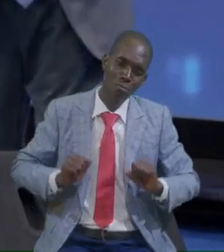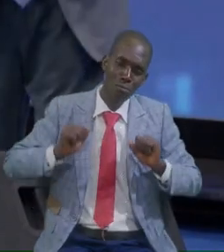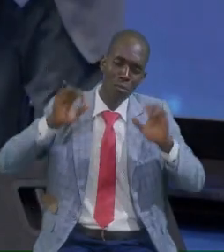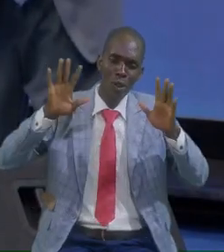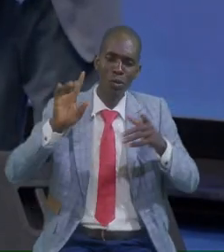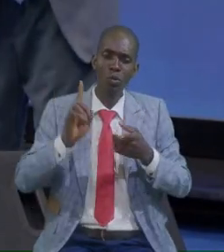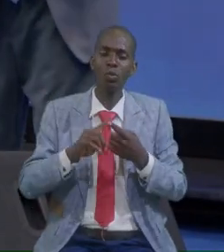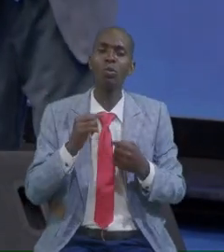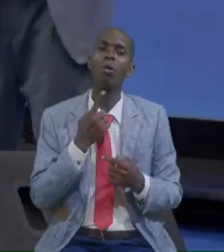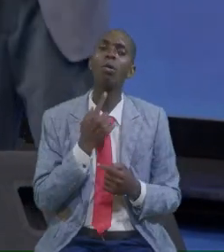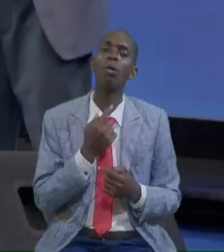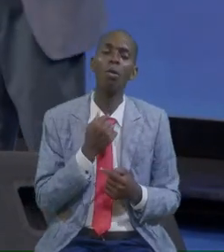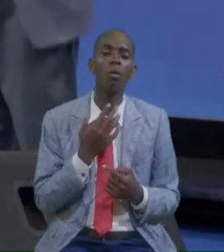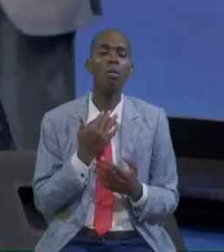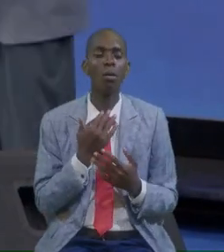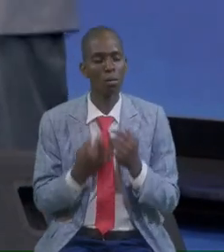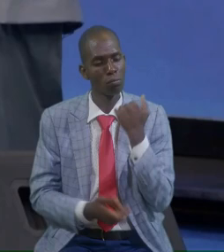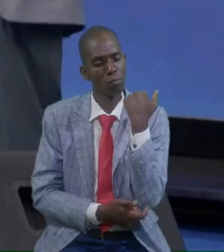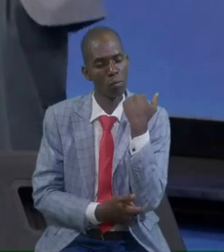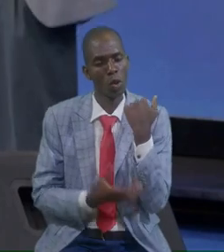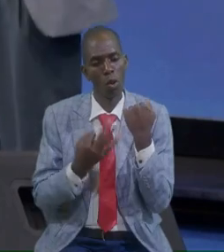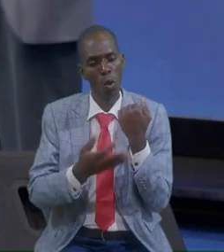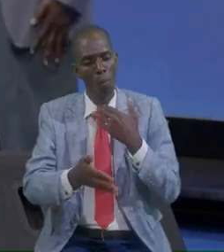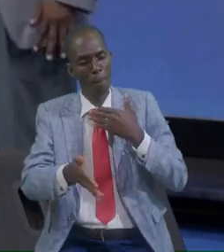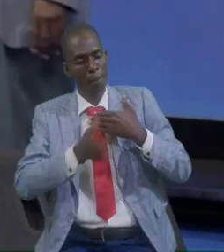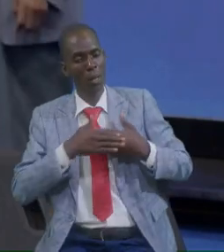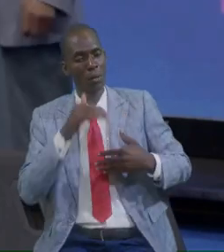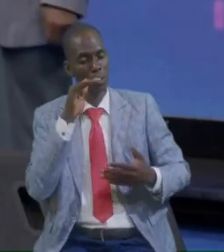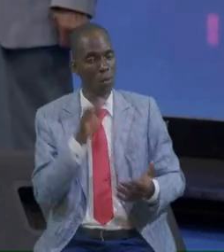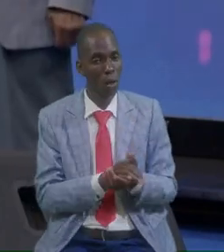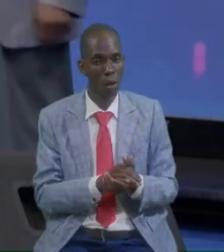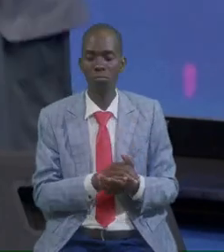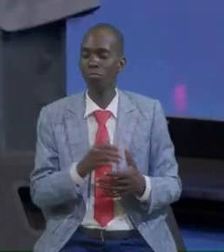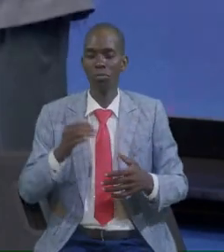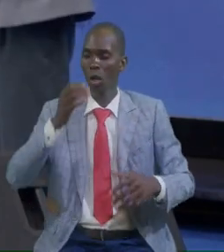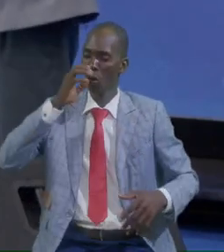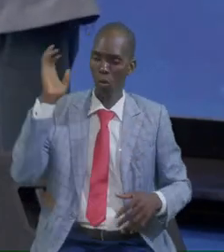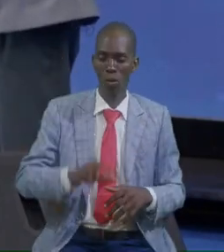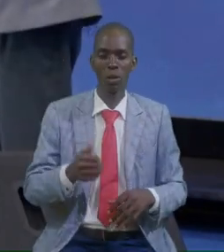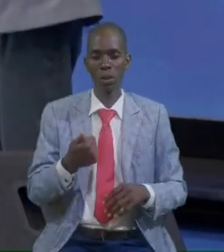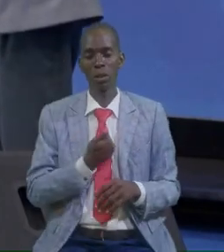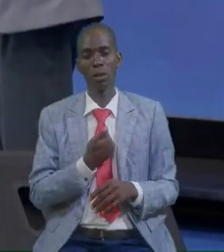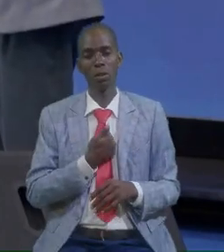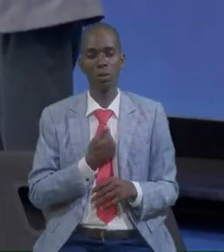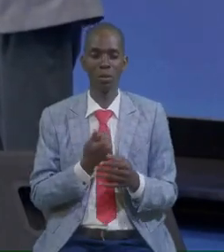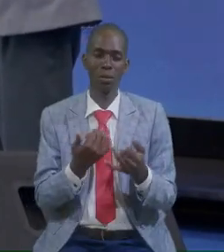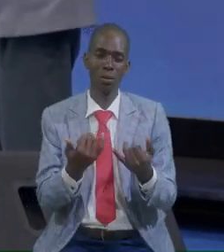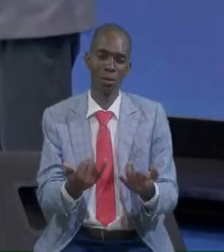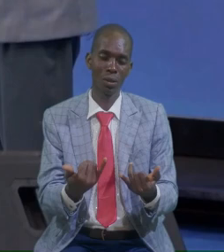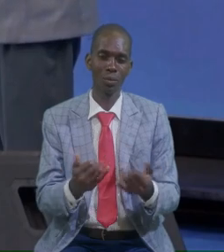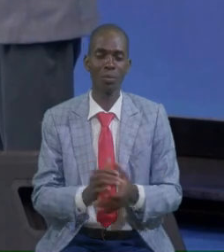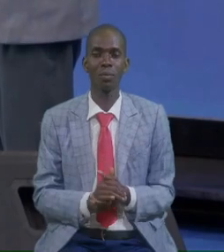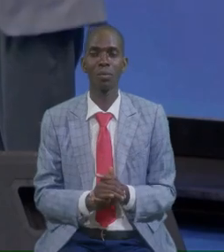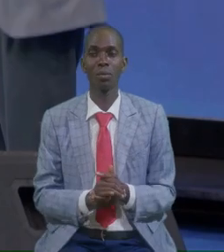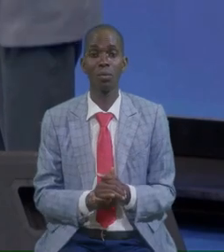temptation of having this woman back, then he puts a curse on himself. Now,